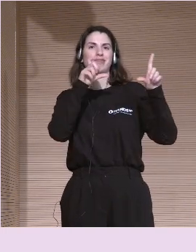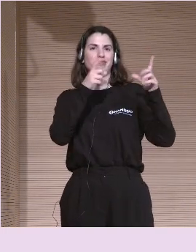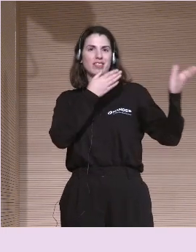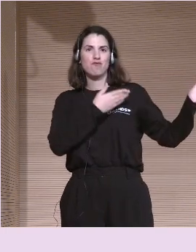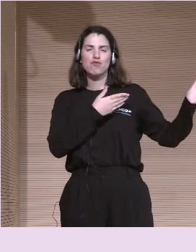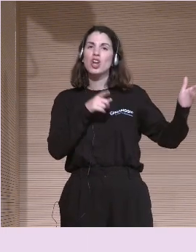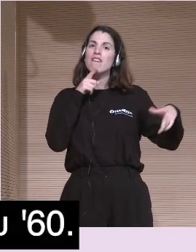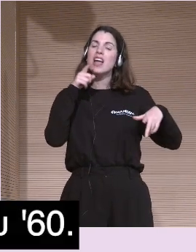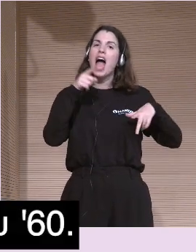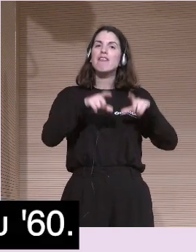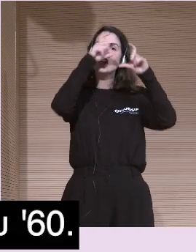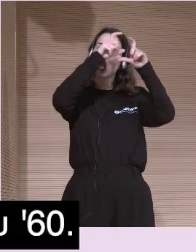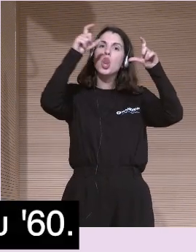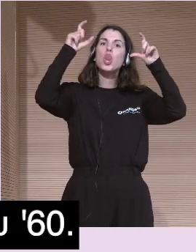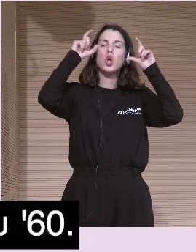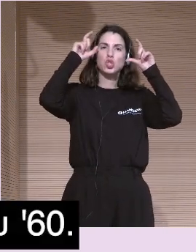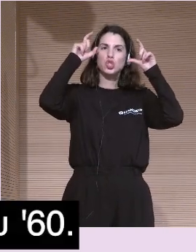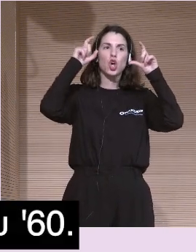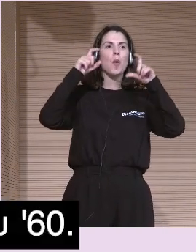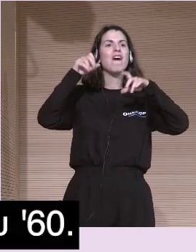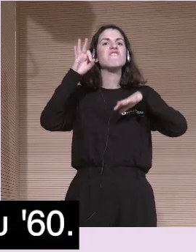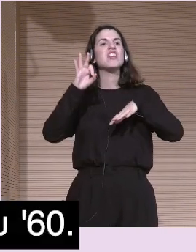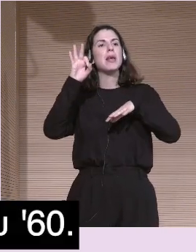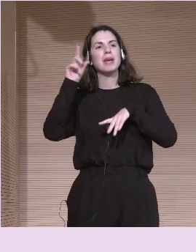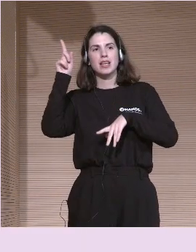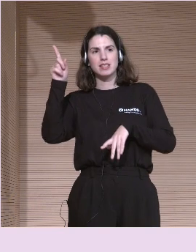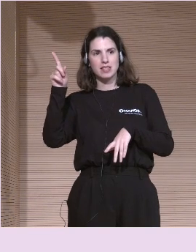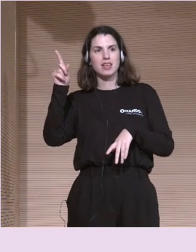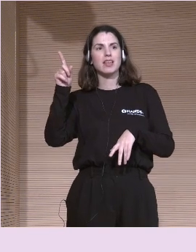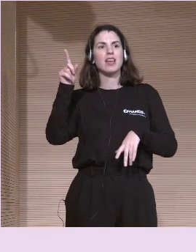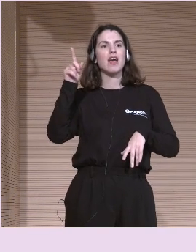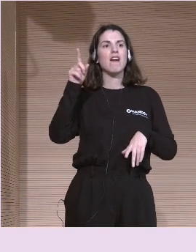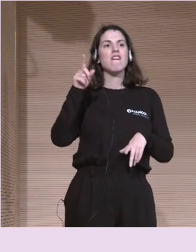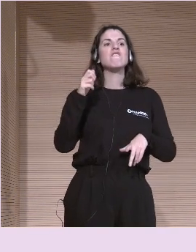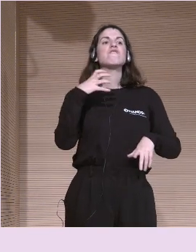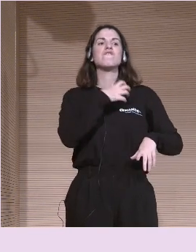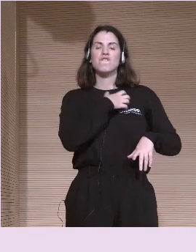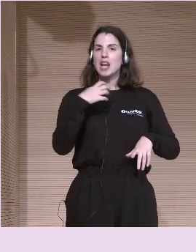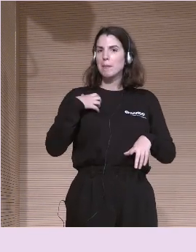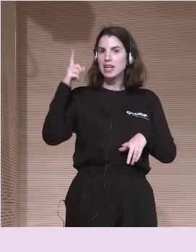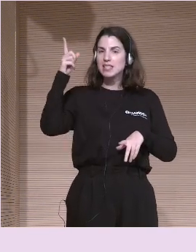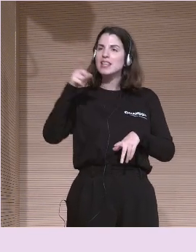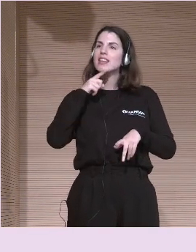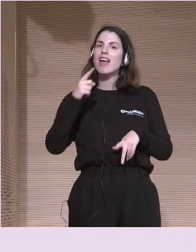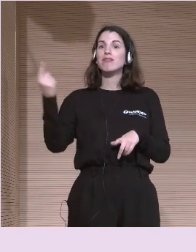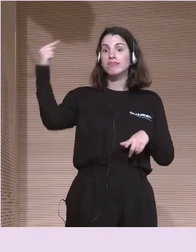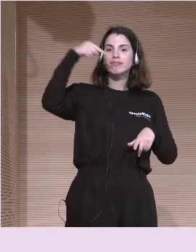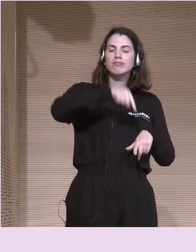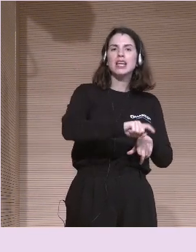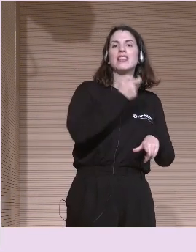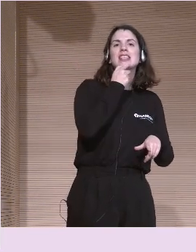May Appleton arriving at Heathrow Airport in the 1960s. And I think there's something just about her glamour and the